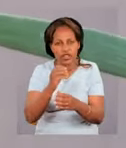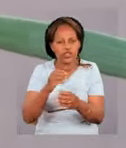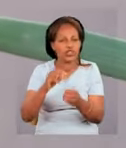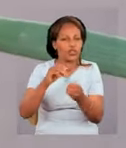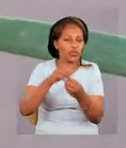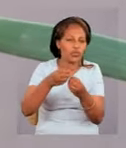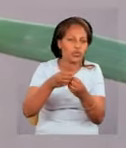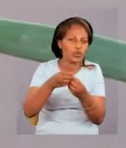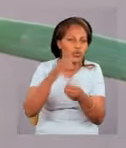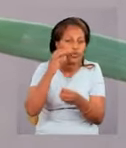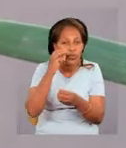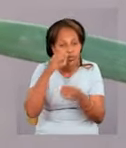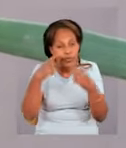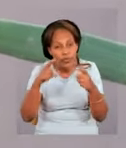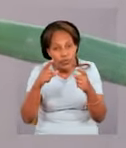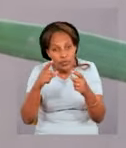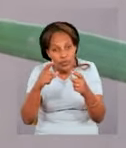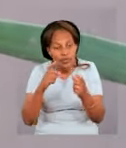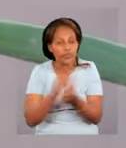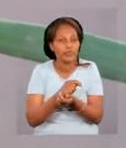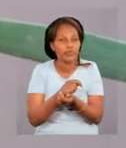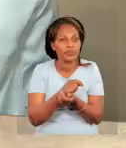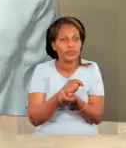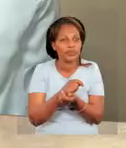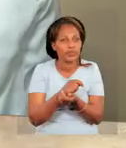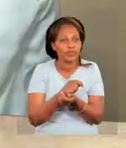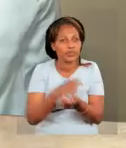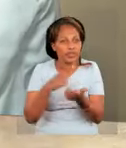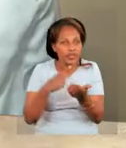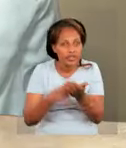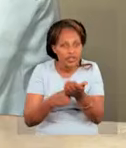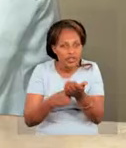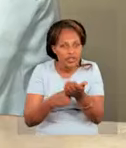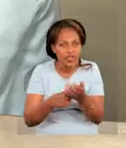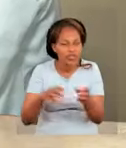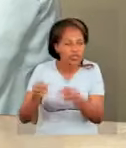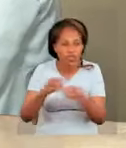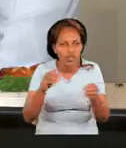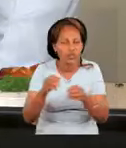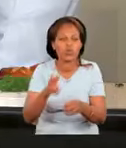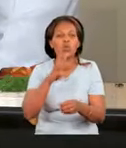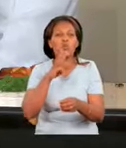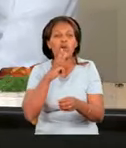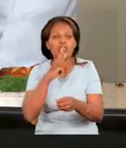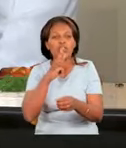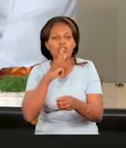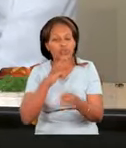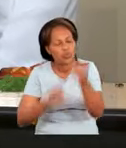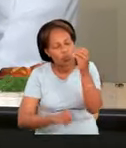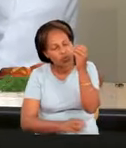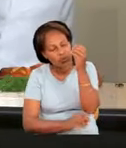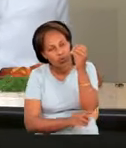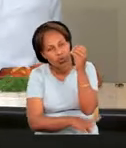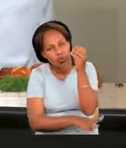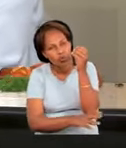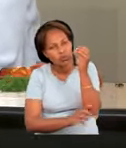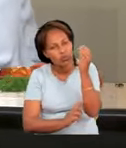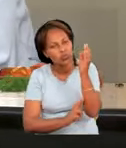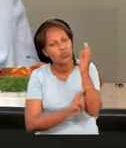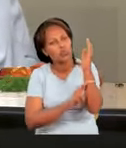Okay. Yes, you are correct. And what else? It transports water from the root to the leaves. That's